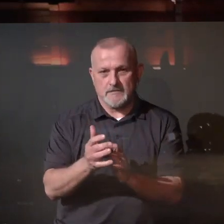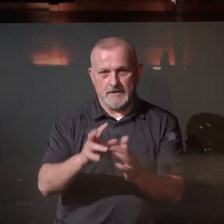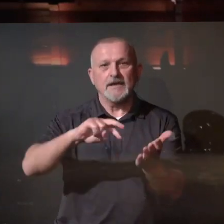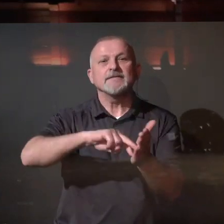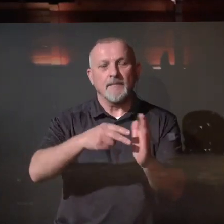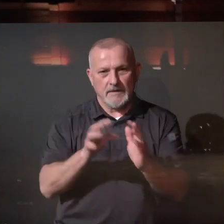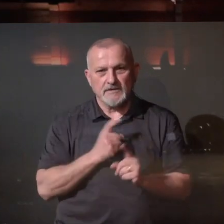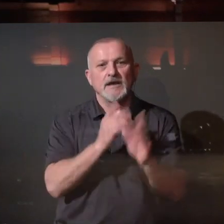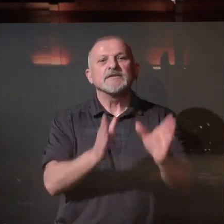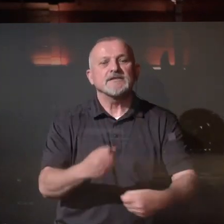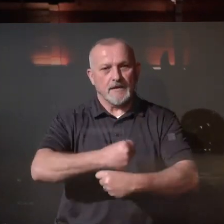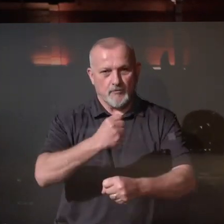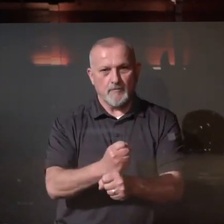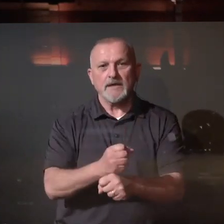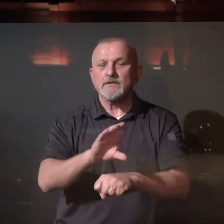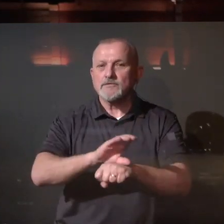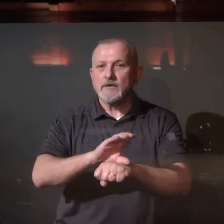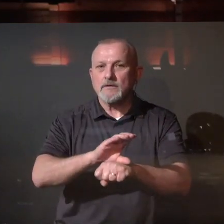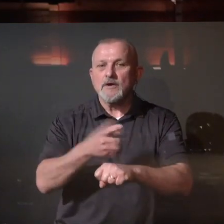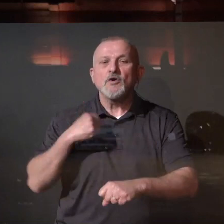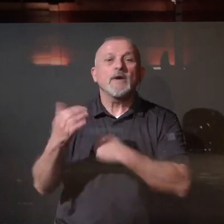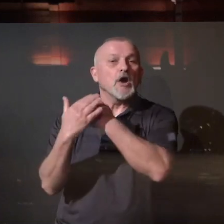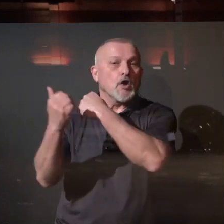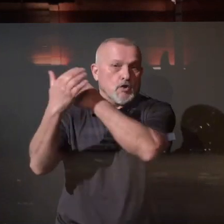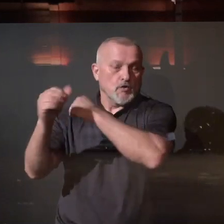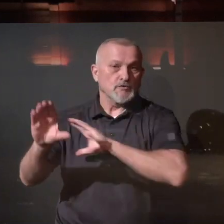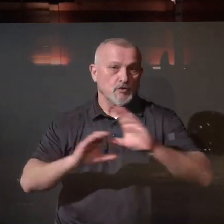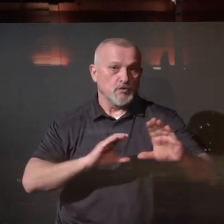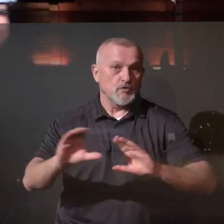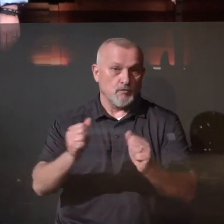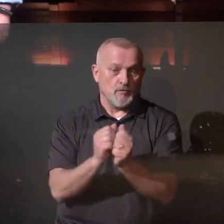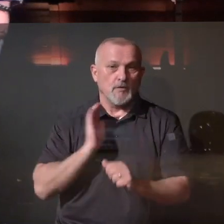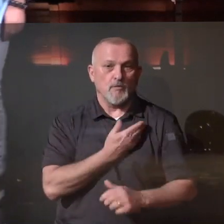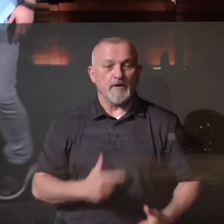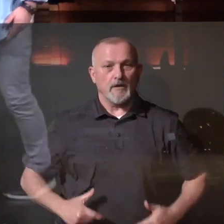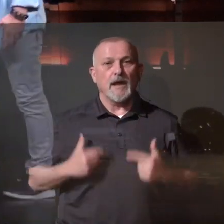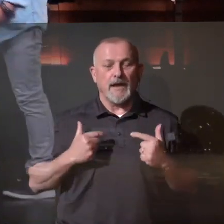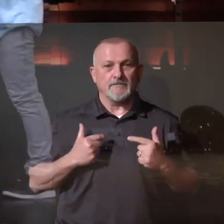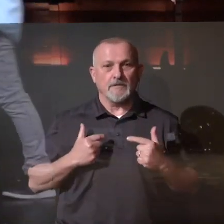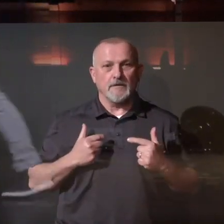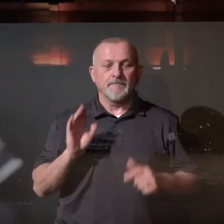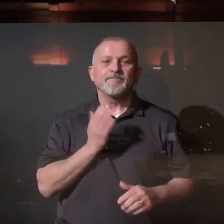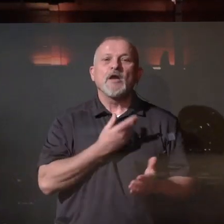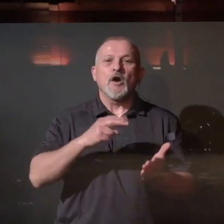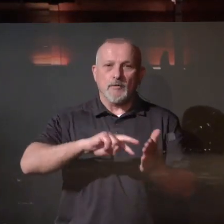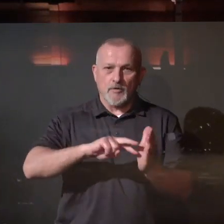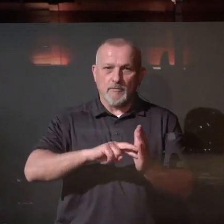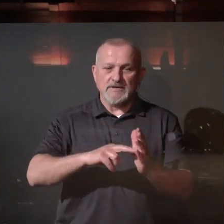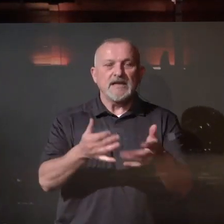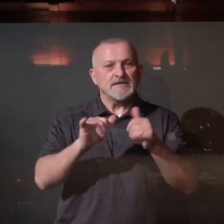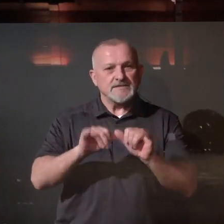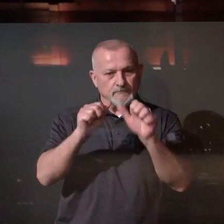is what we do. That is what we're called to be. What we're called to do with this life. That's why our purpose is